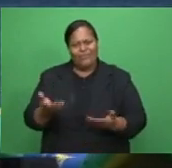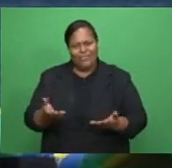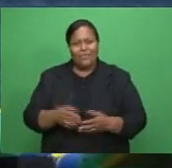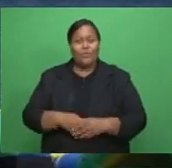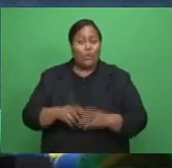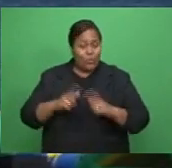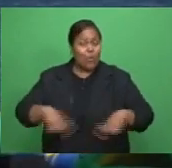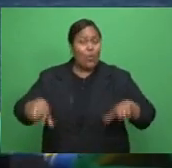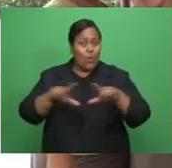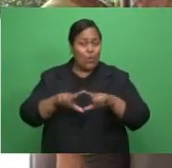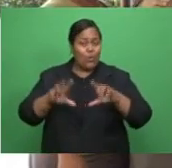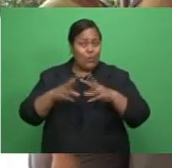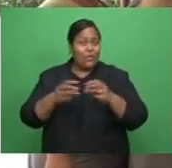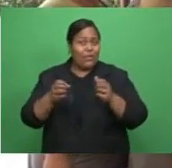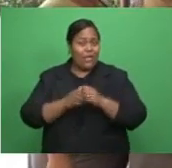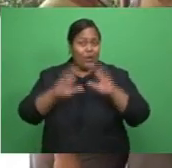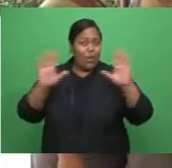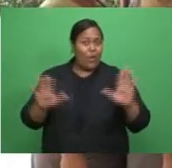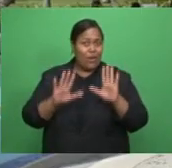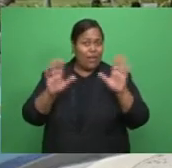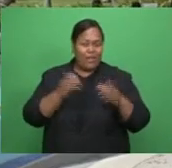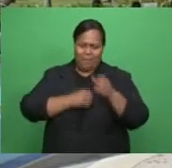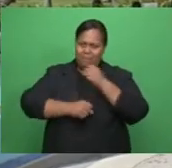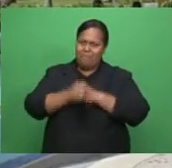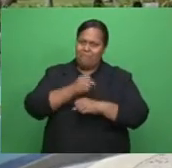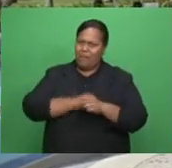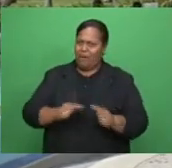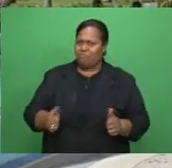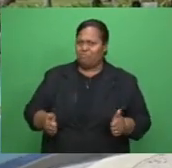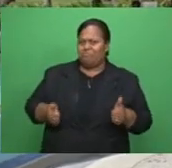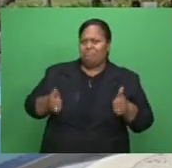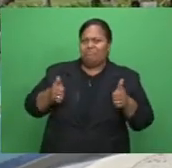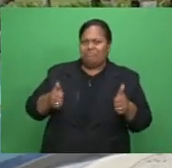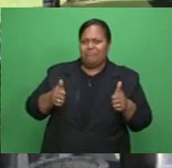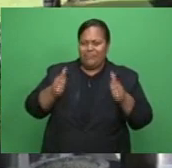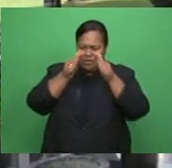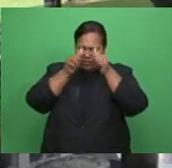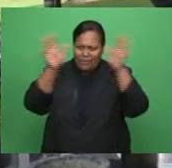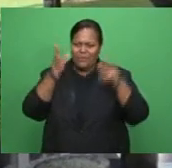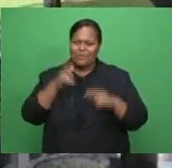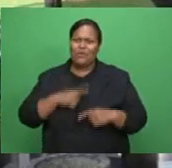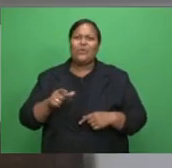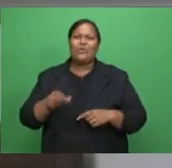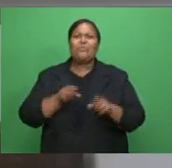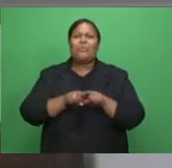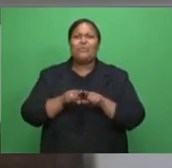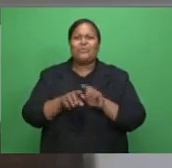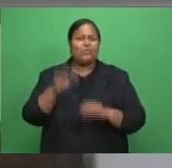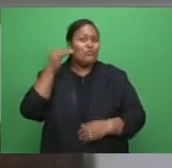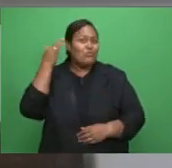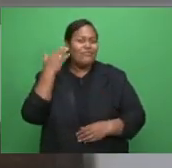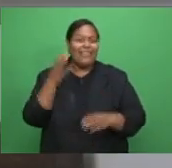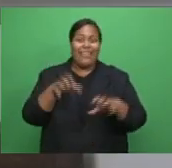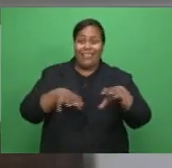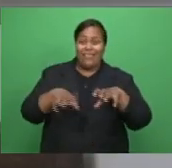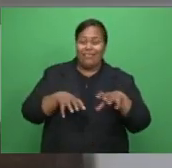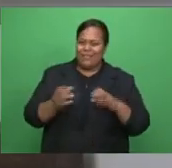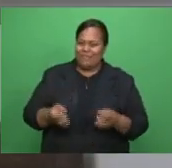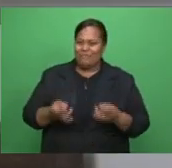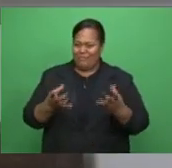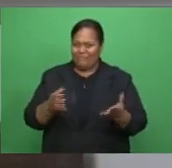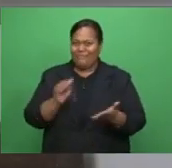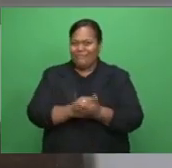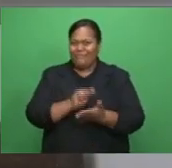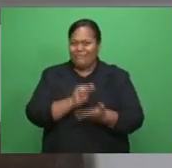is becoming more popular, with the hotels providing reasonably priced rates for rooms and activities. The feedback has been that they've